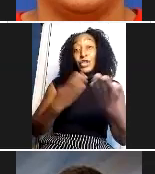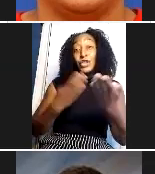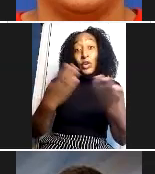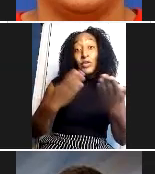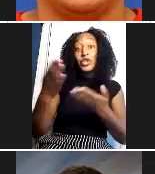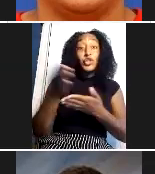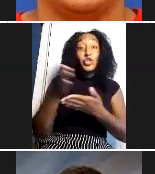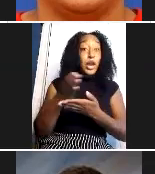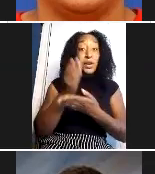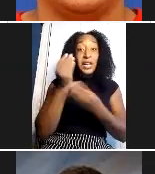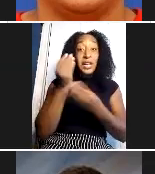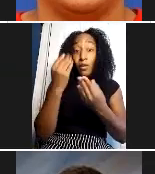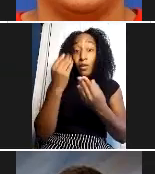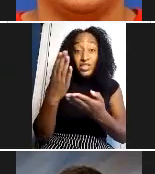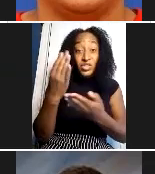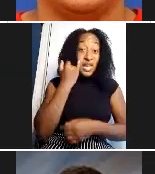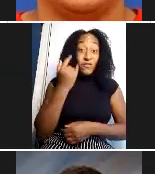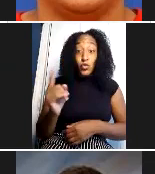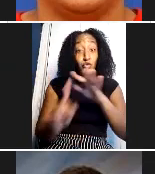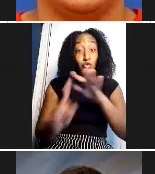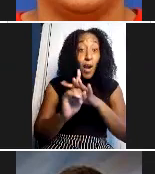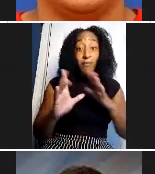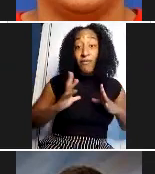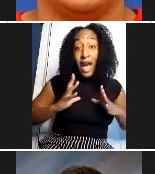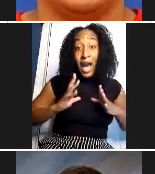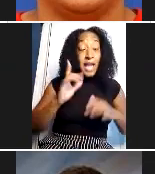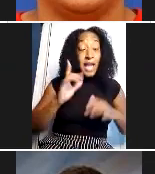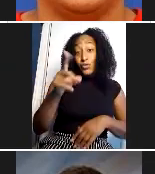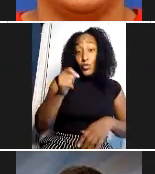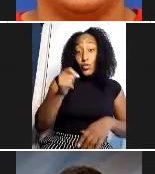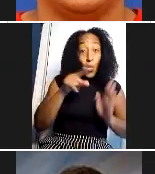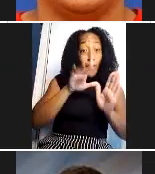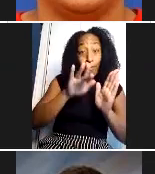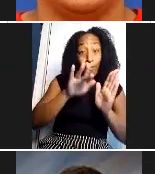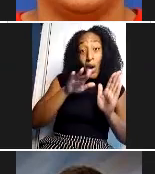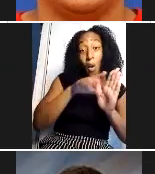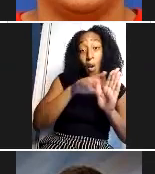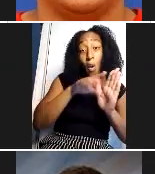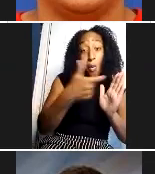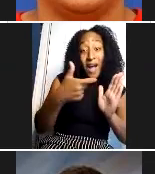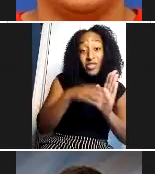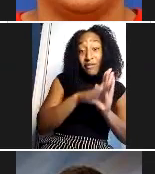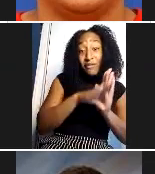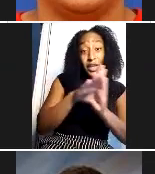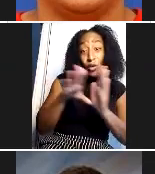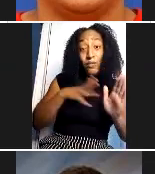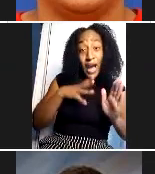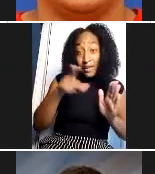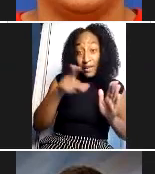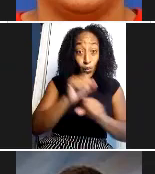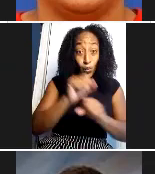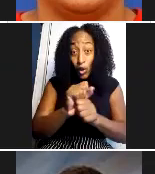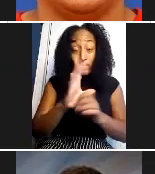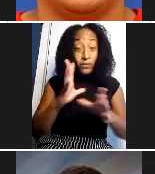and get it, fine. If you watch the video, fine. If you don't come and you still do the work, fine. It's up to you.